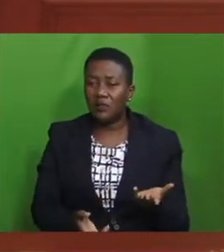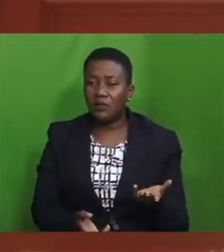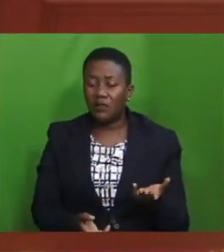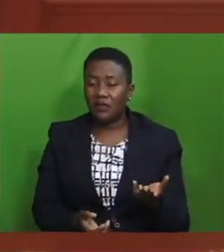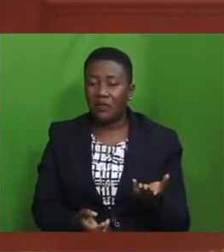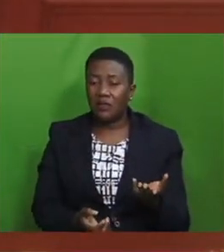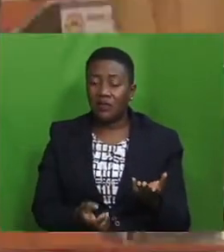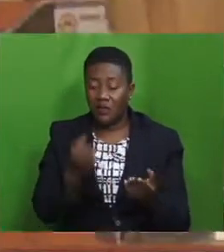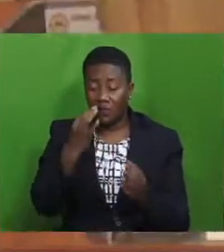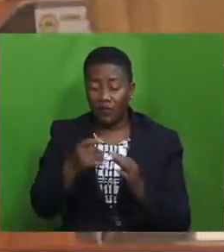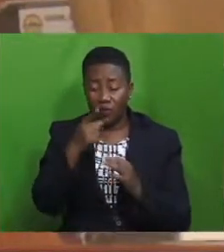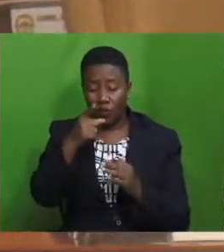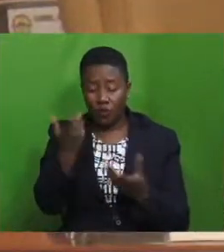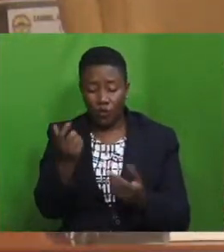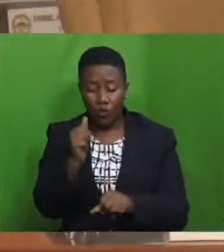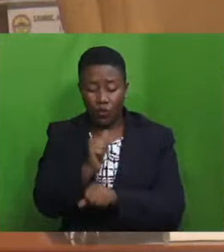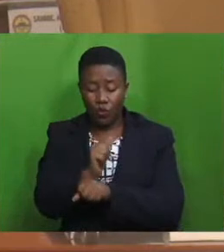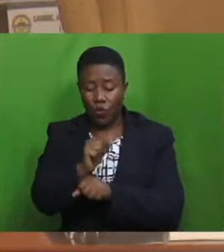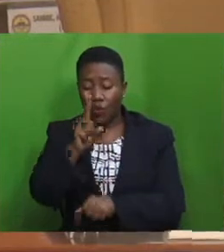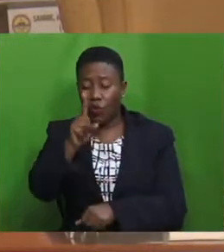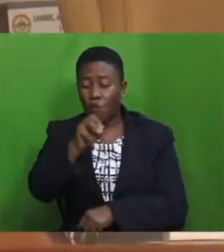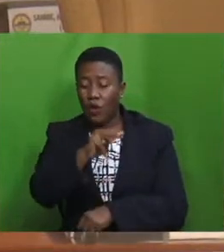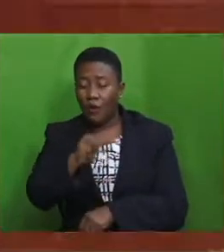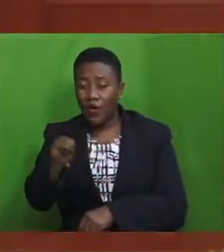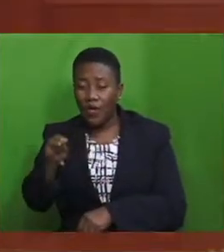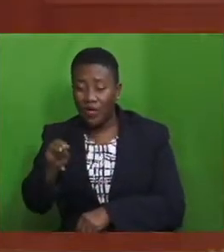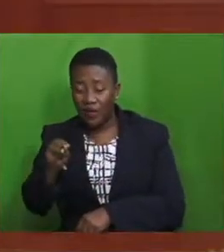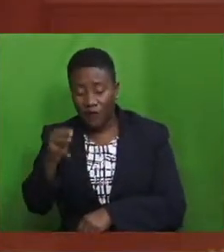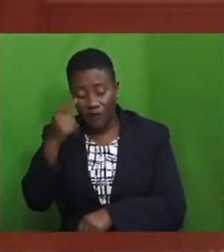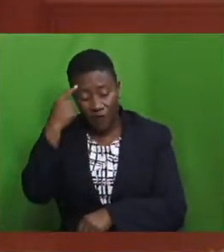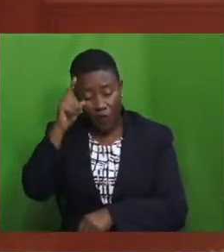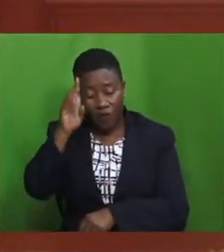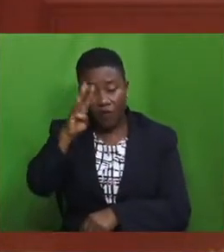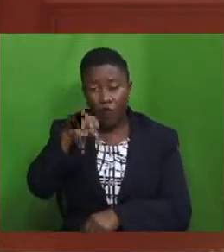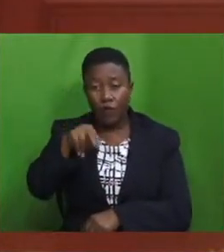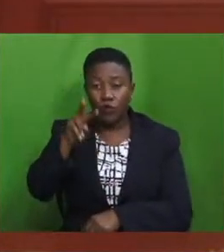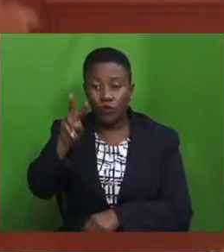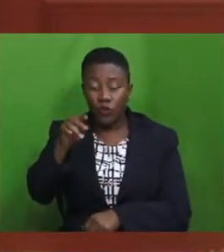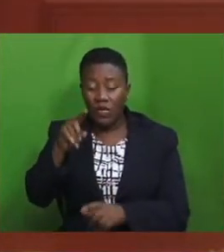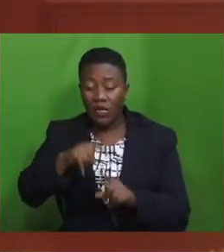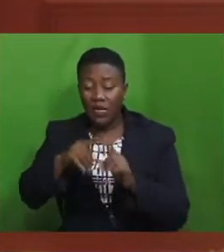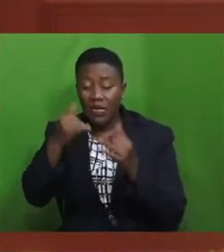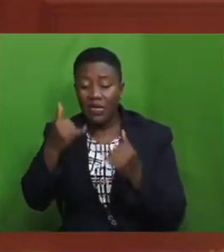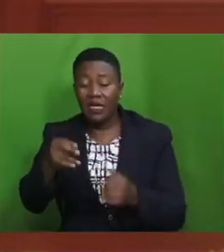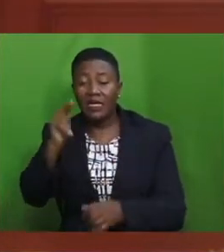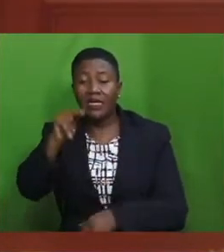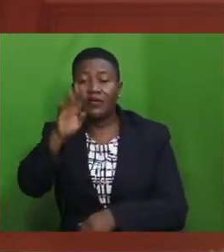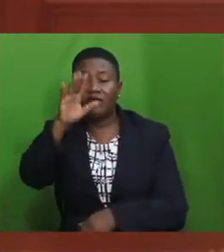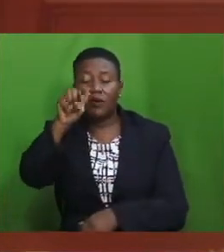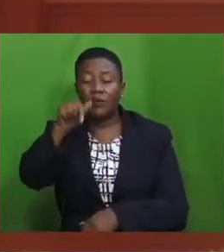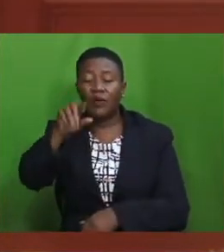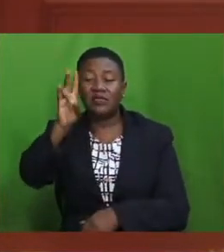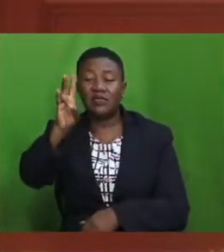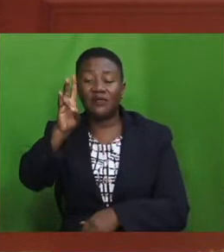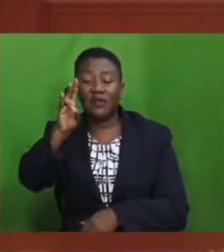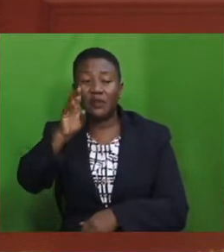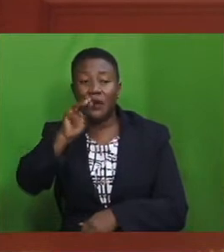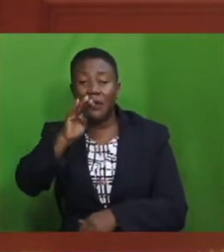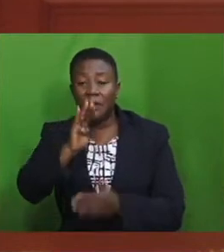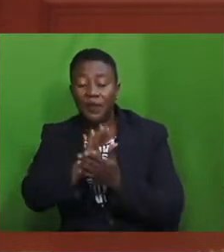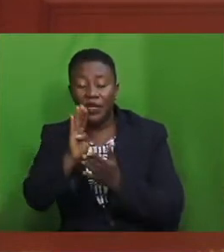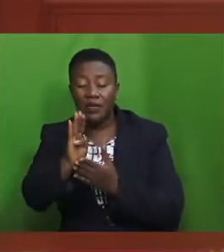are servicing a 1 billion at 4.2 billion, you now need 5.7 billion to service the same